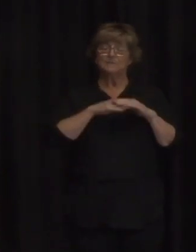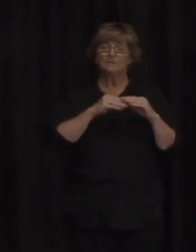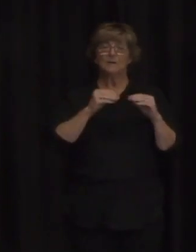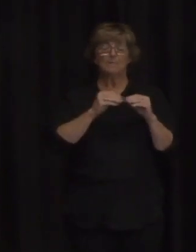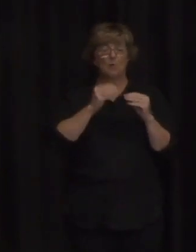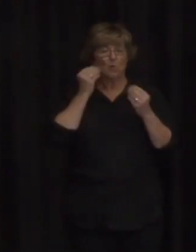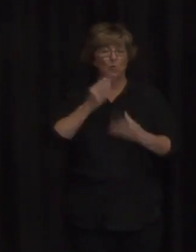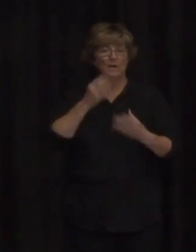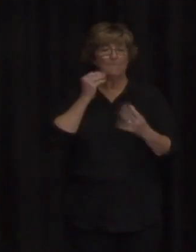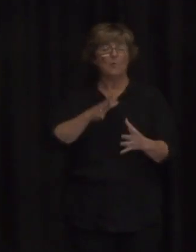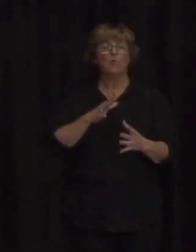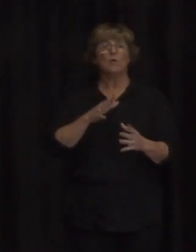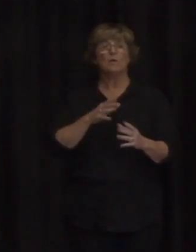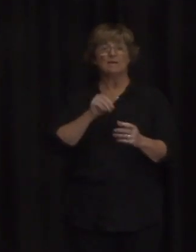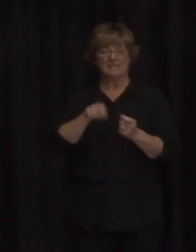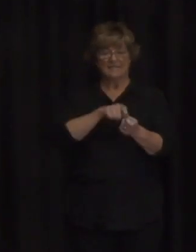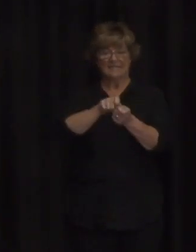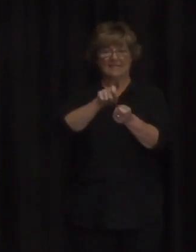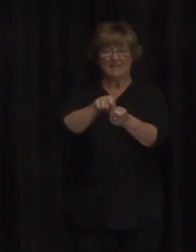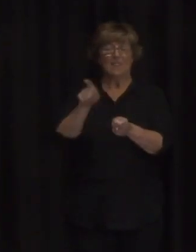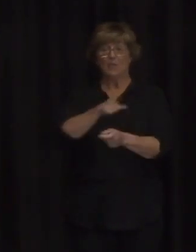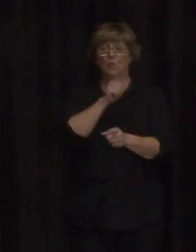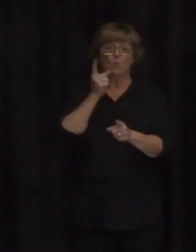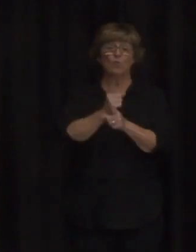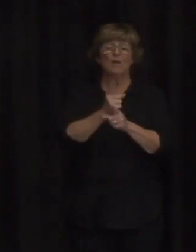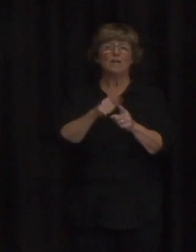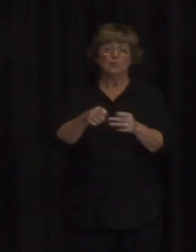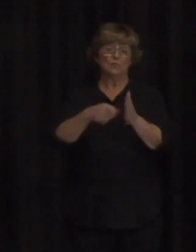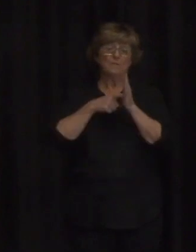reporting expectations, and they were right to demand that.